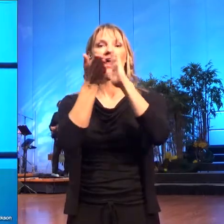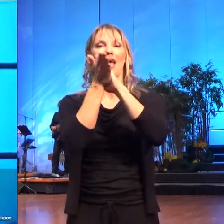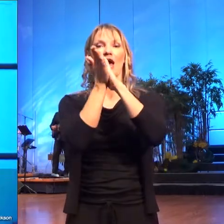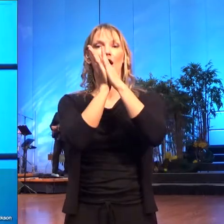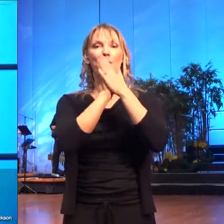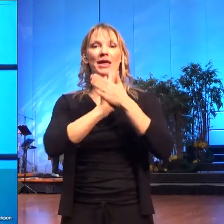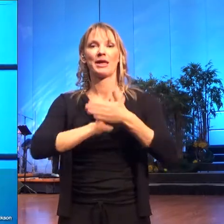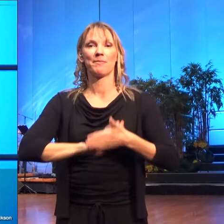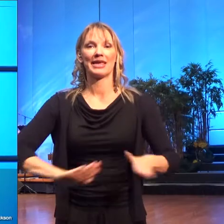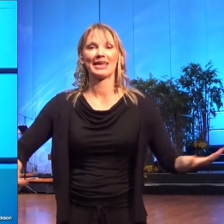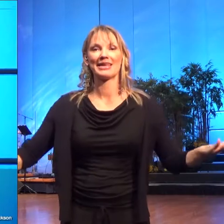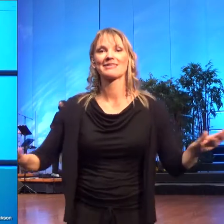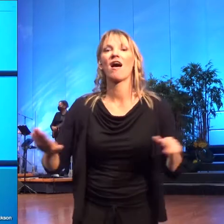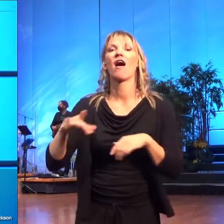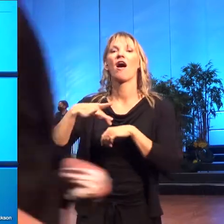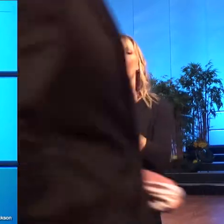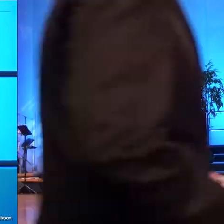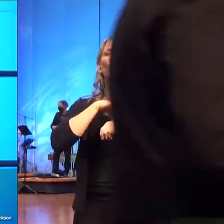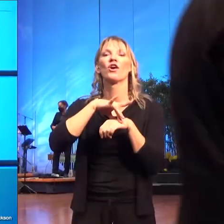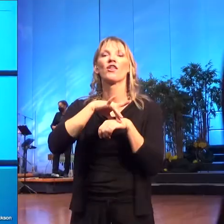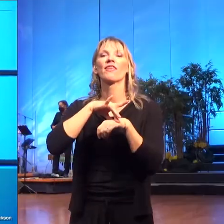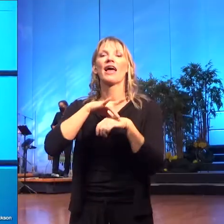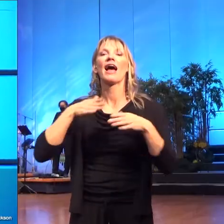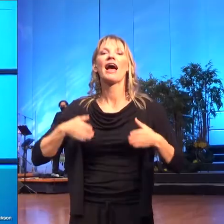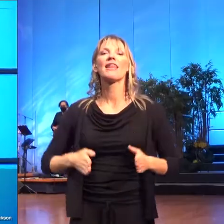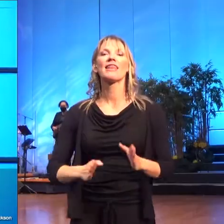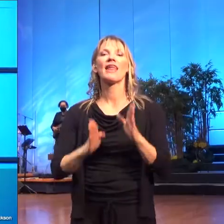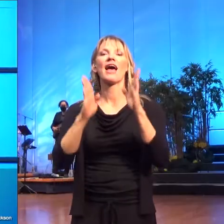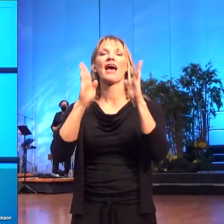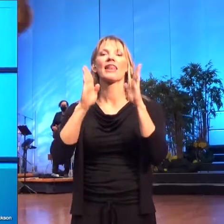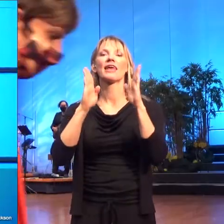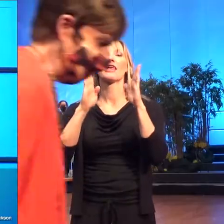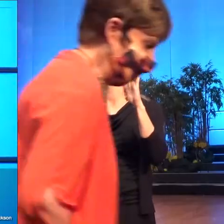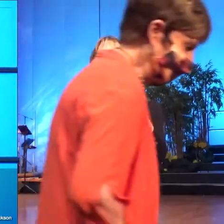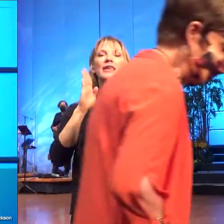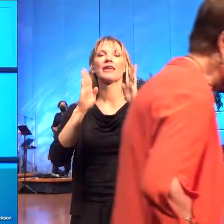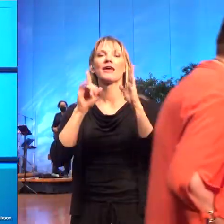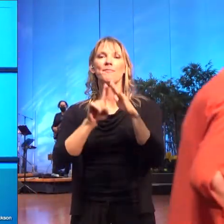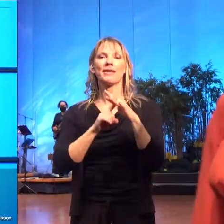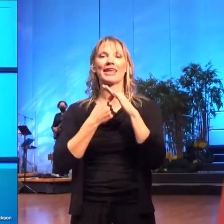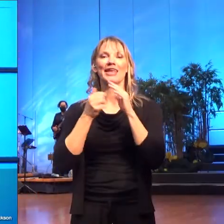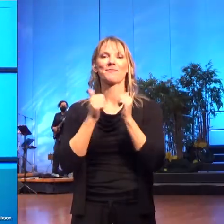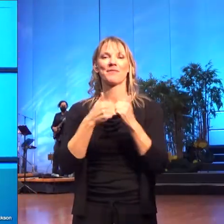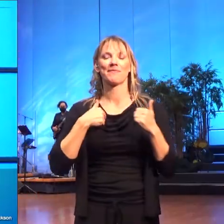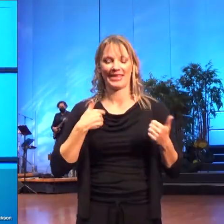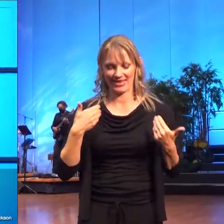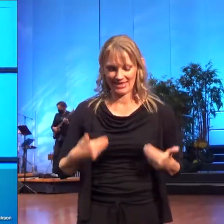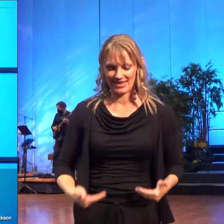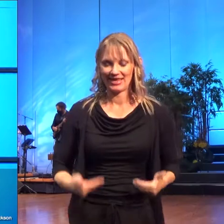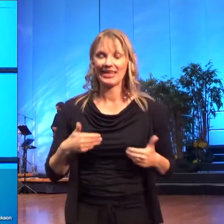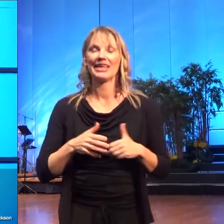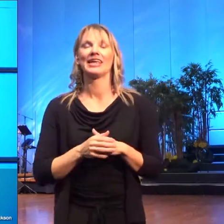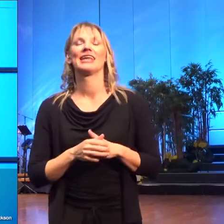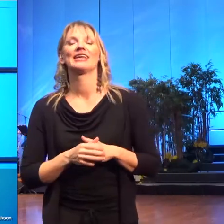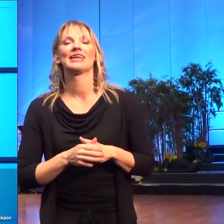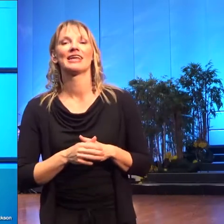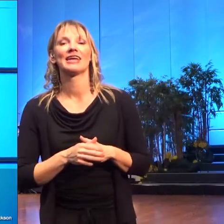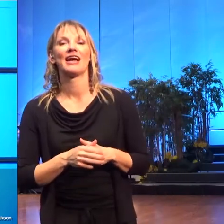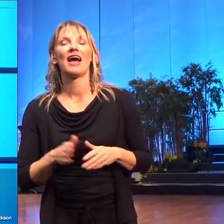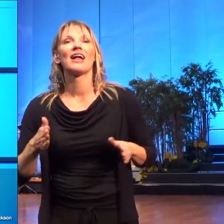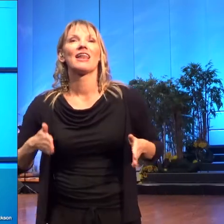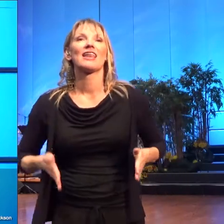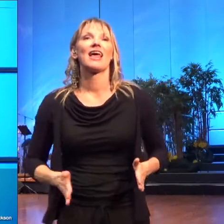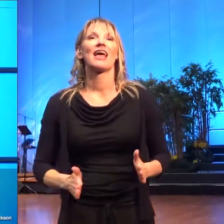Let there be peace on earth, and let it begin with me.